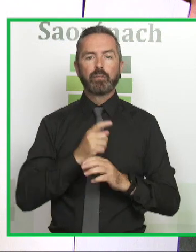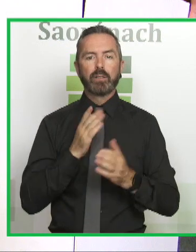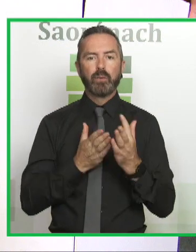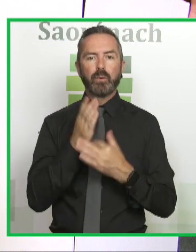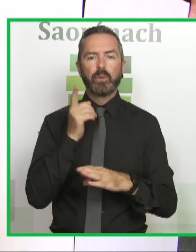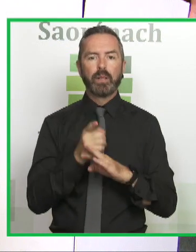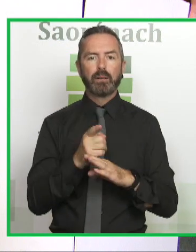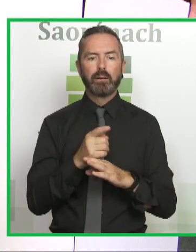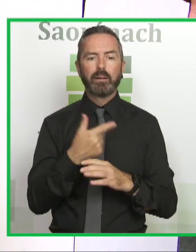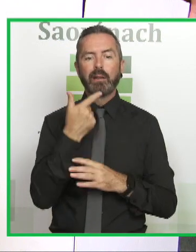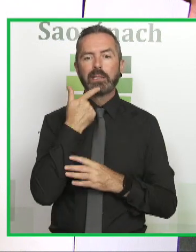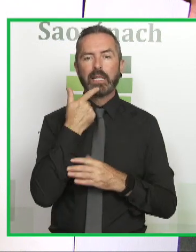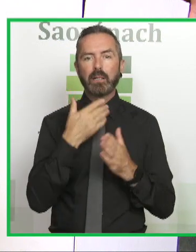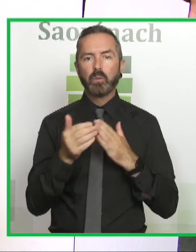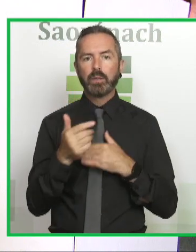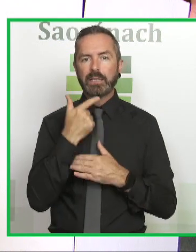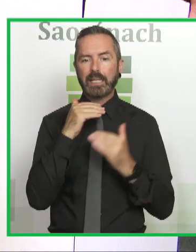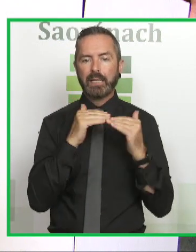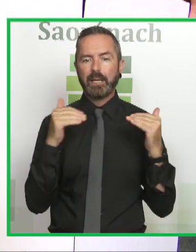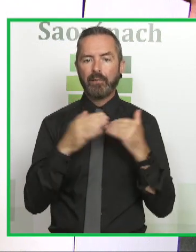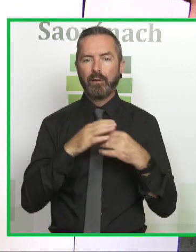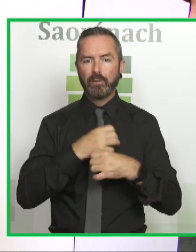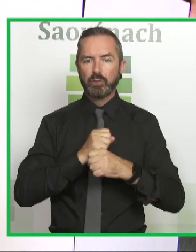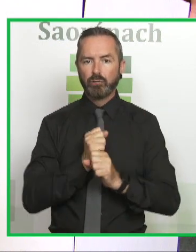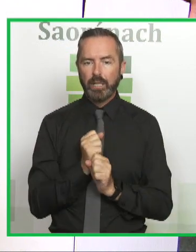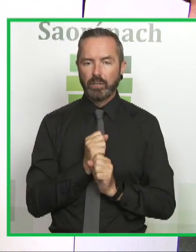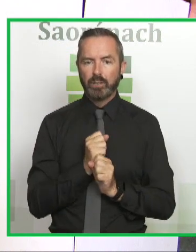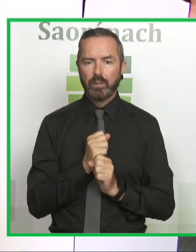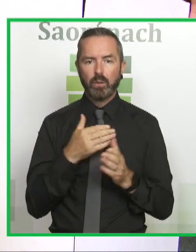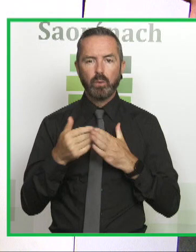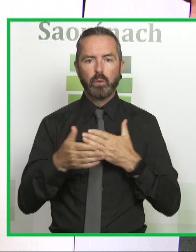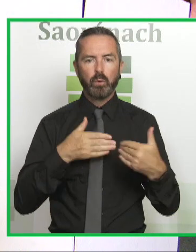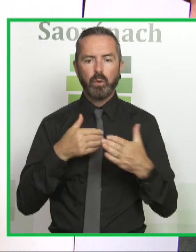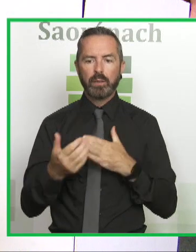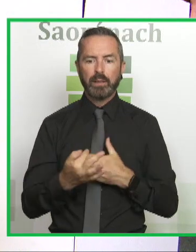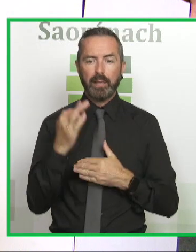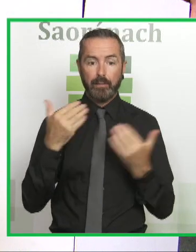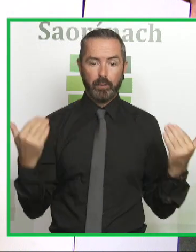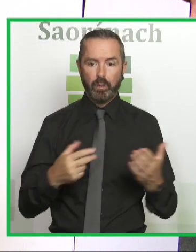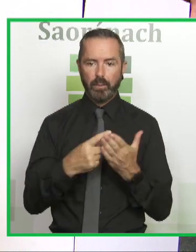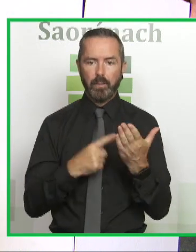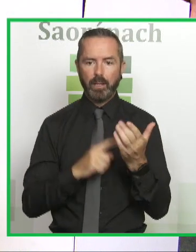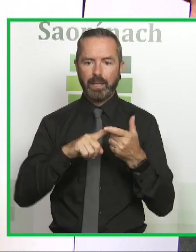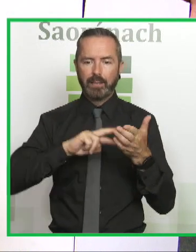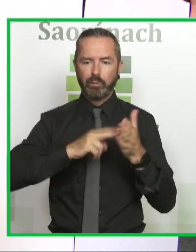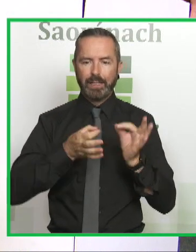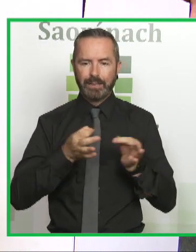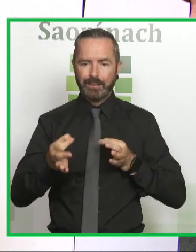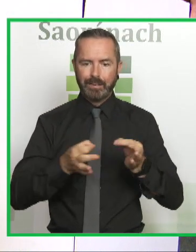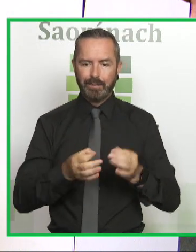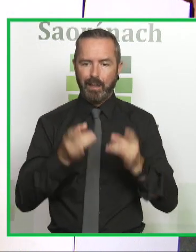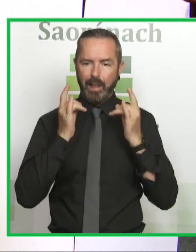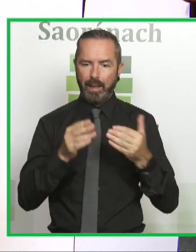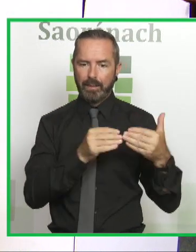The second one was, second level of frustration that came through was, if our current policy and strategy is to be a health-led